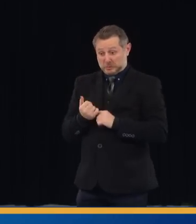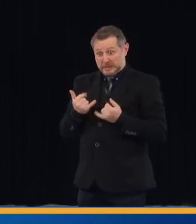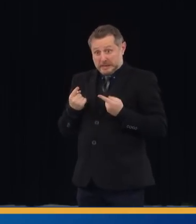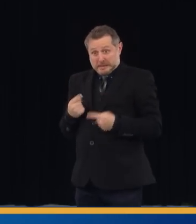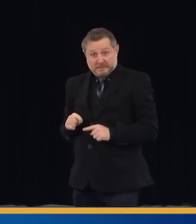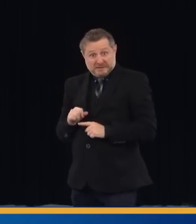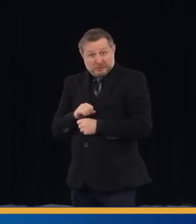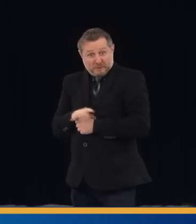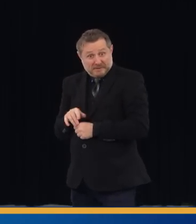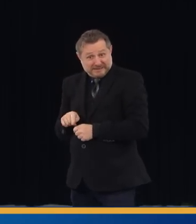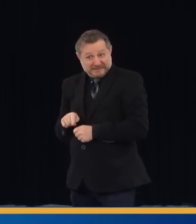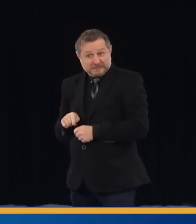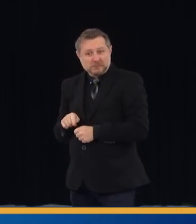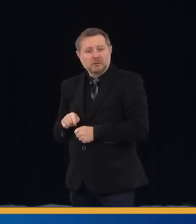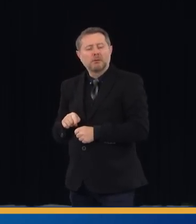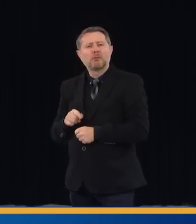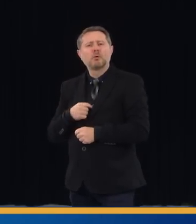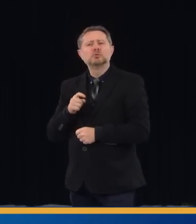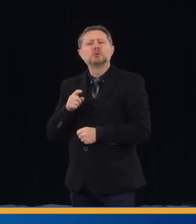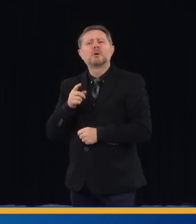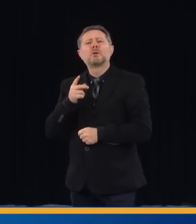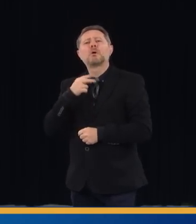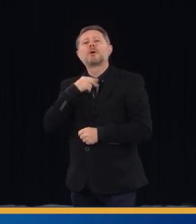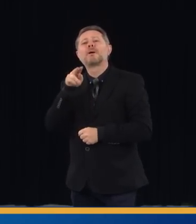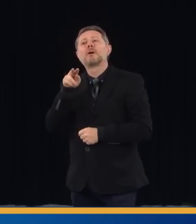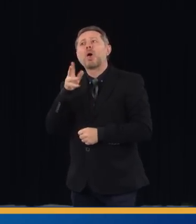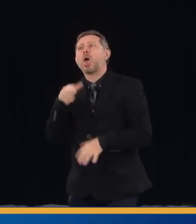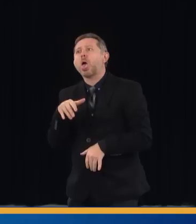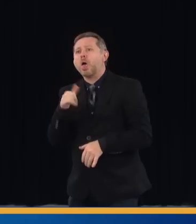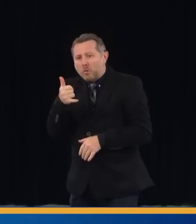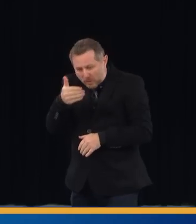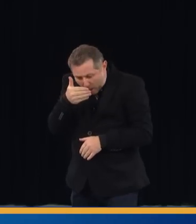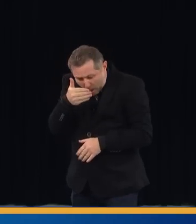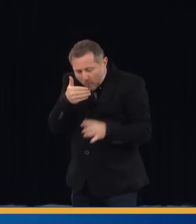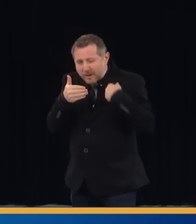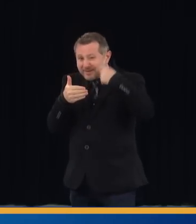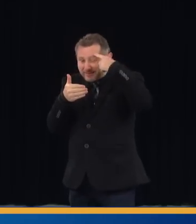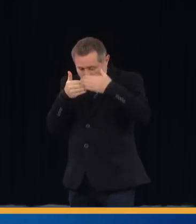forward to understand how this